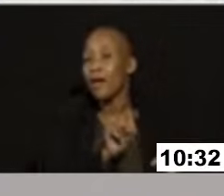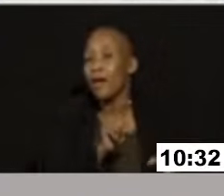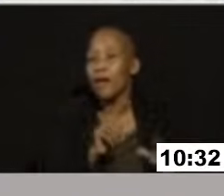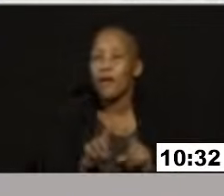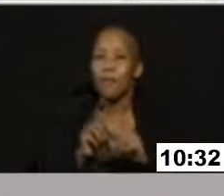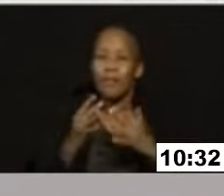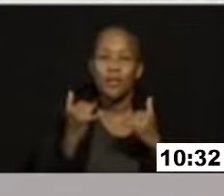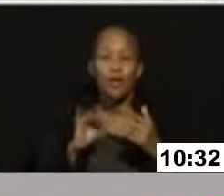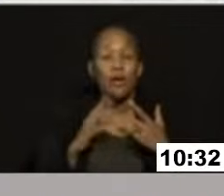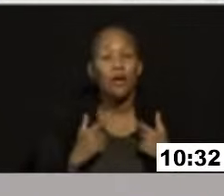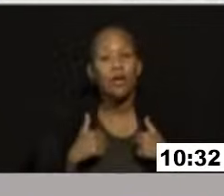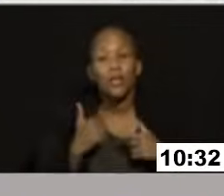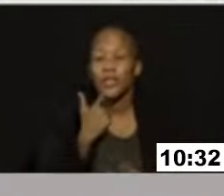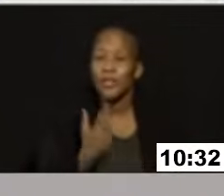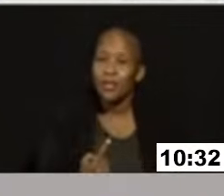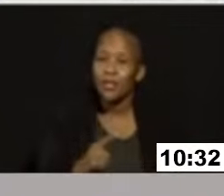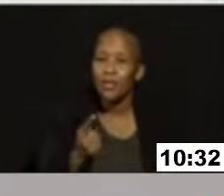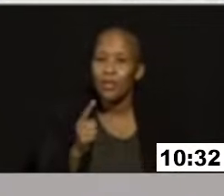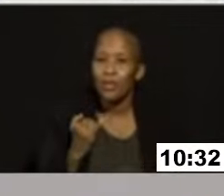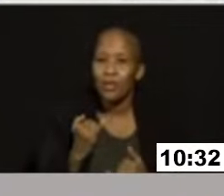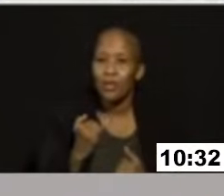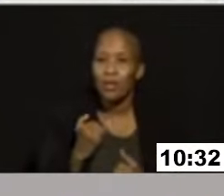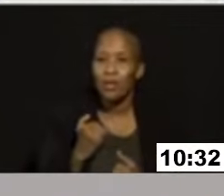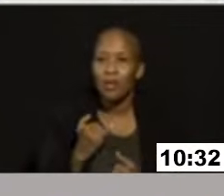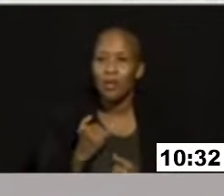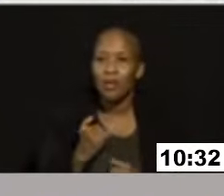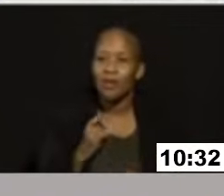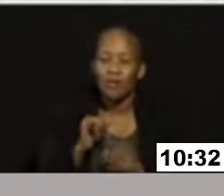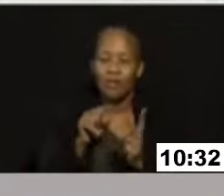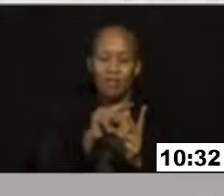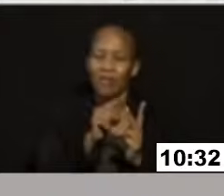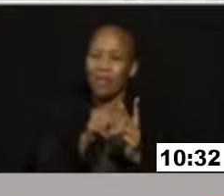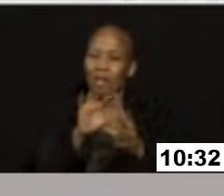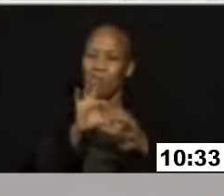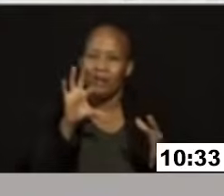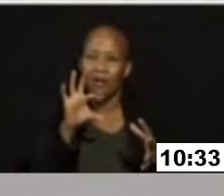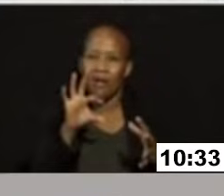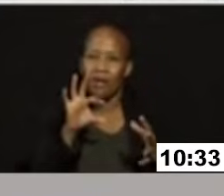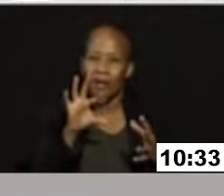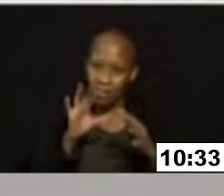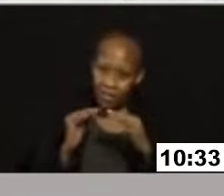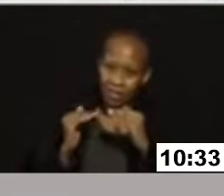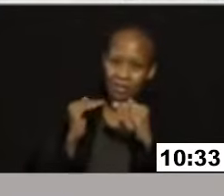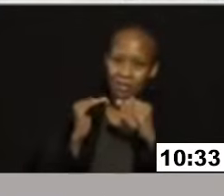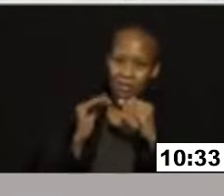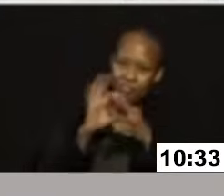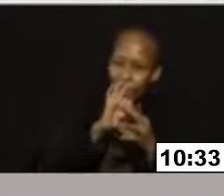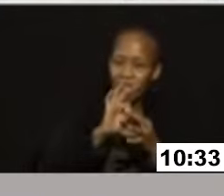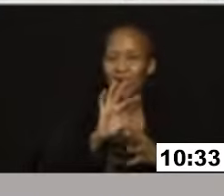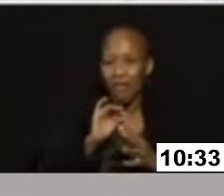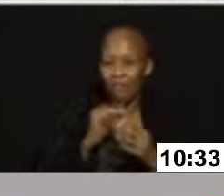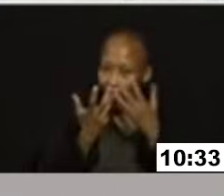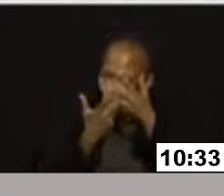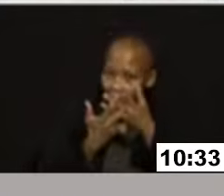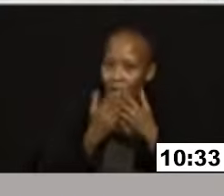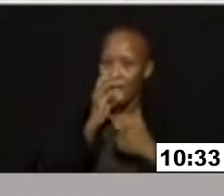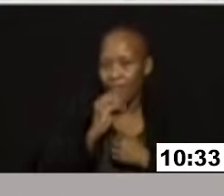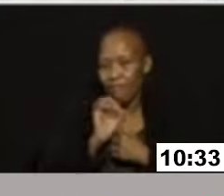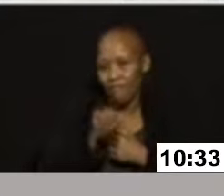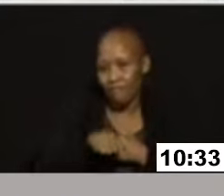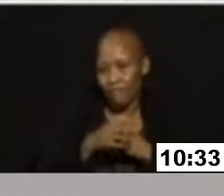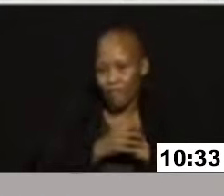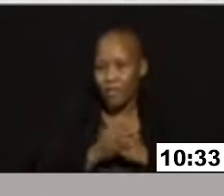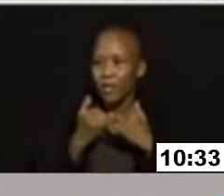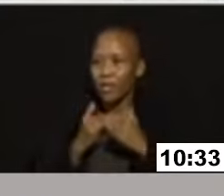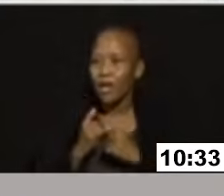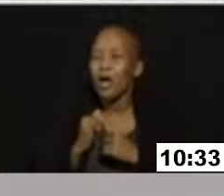having said that, there is no tension between that. The primary responsibility, whether it's an implicated person or